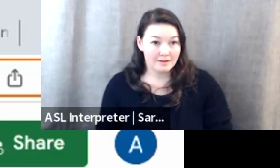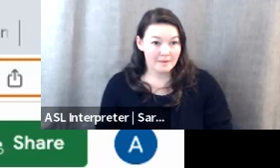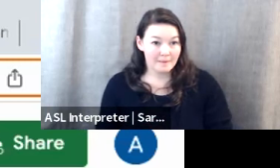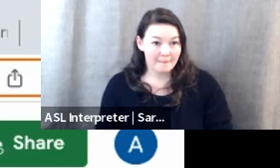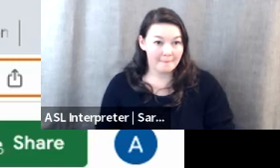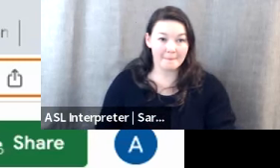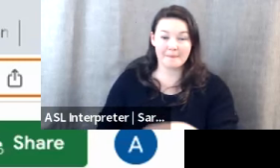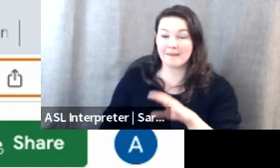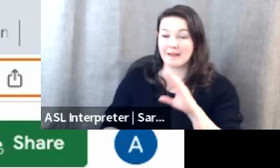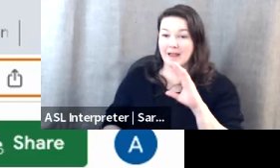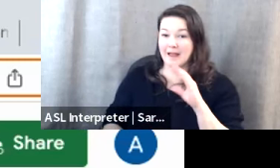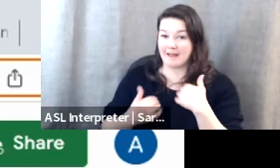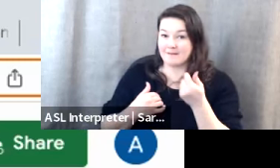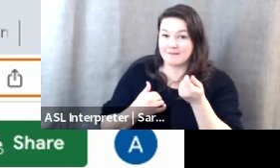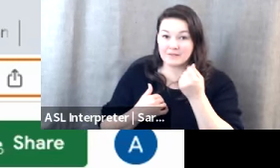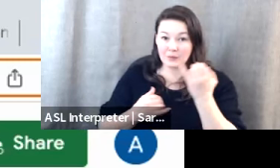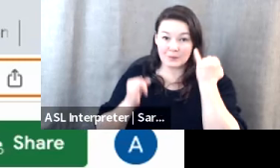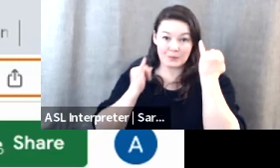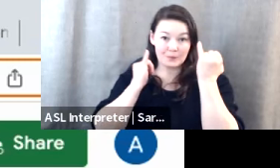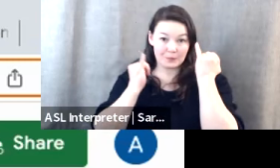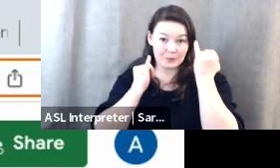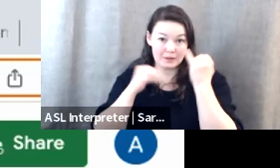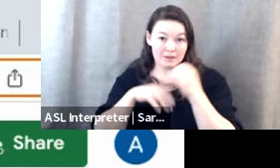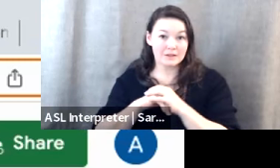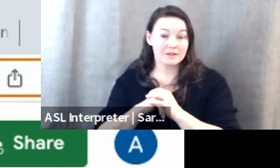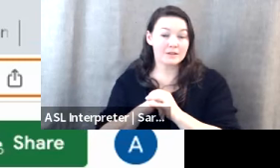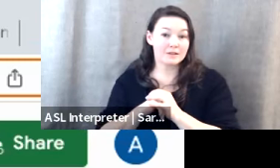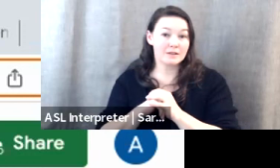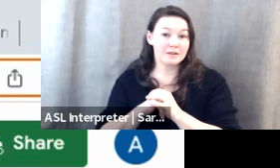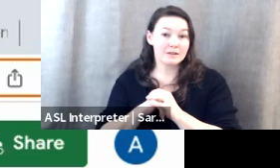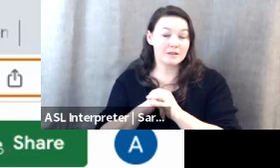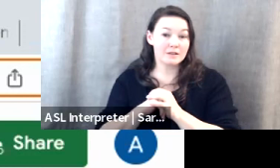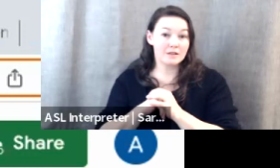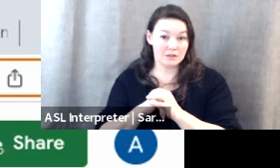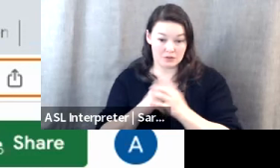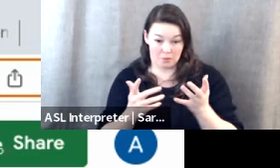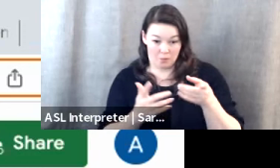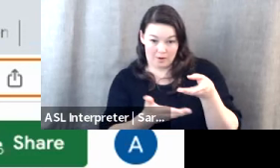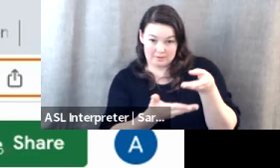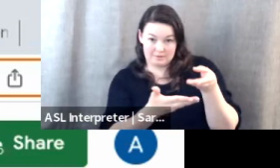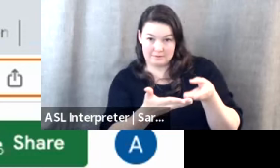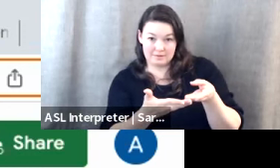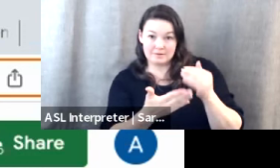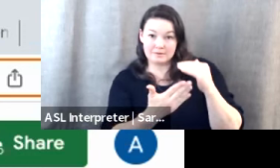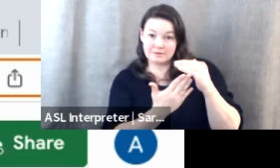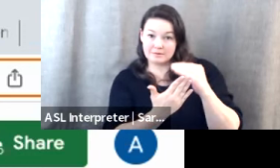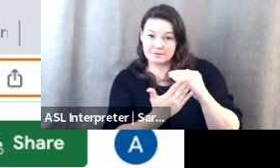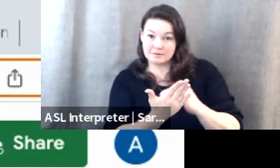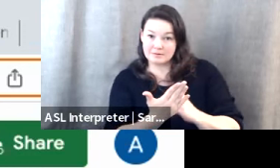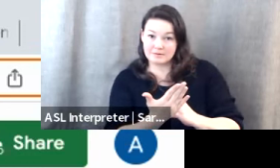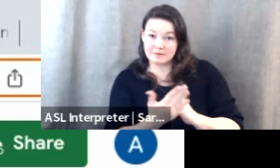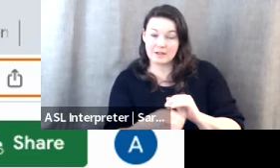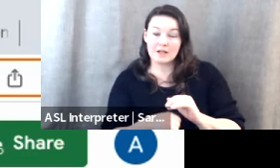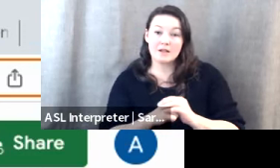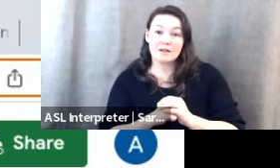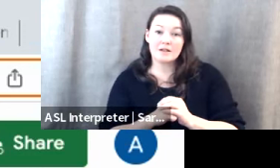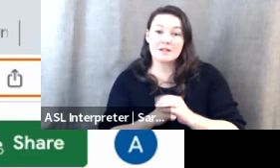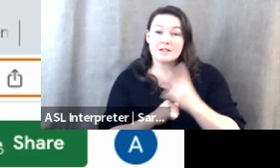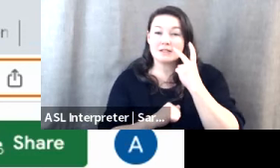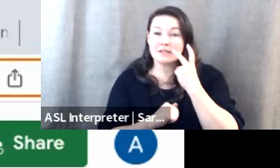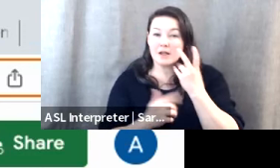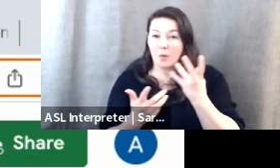I have a few thoughts of taking what's here and seeing things that could